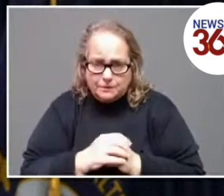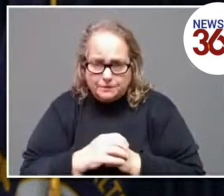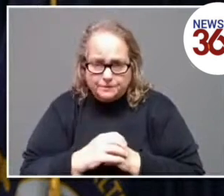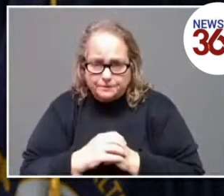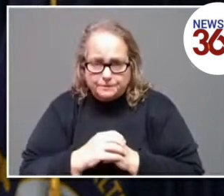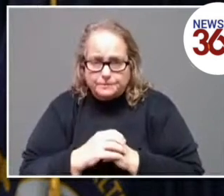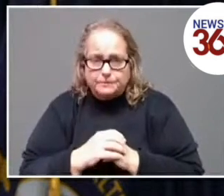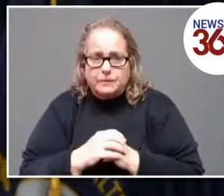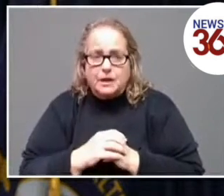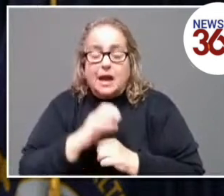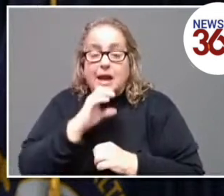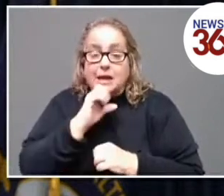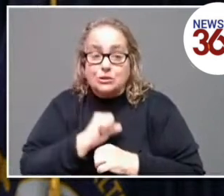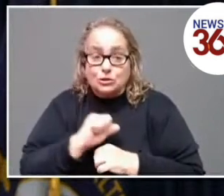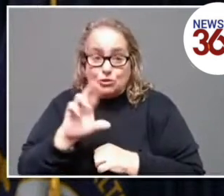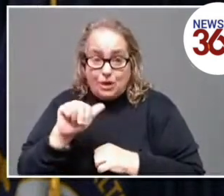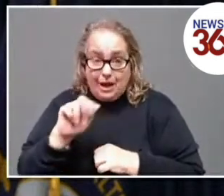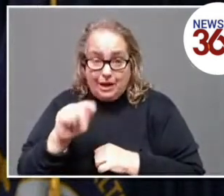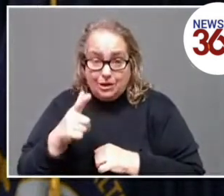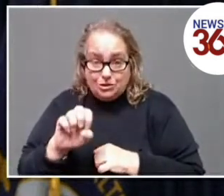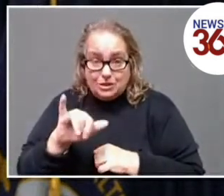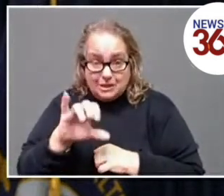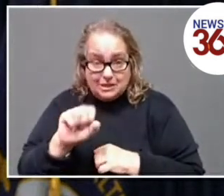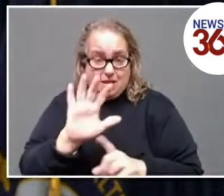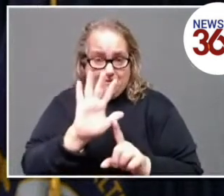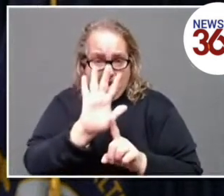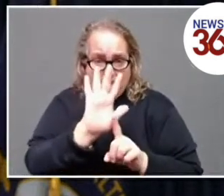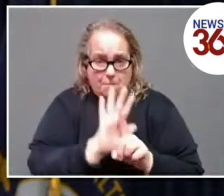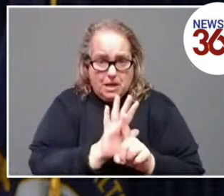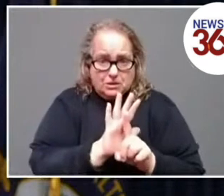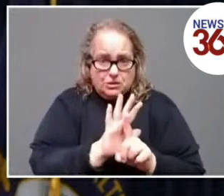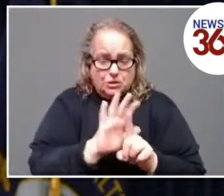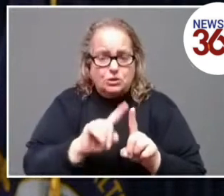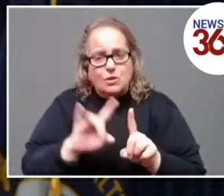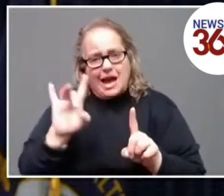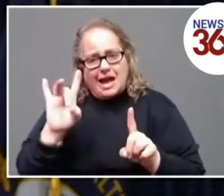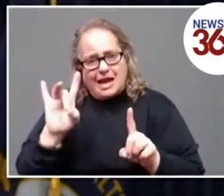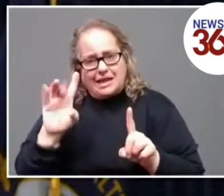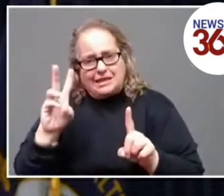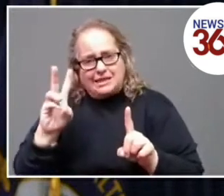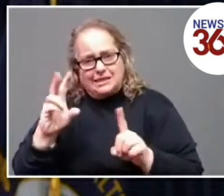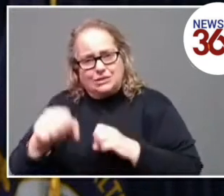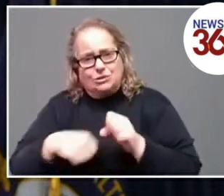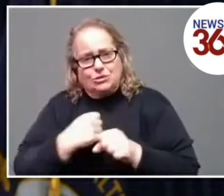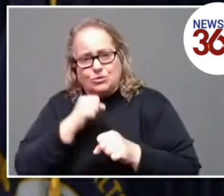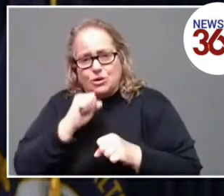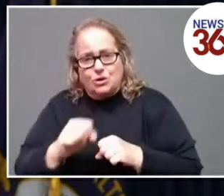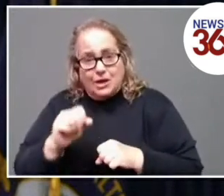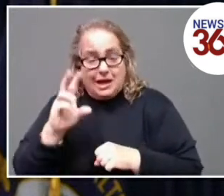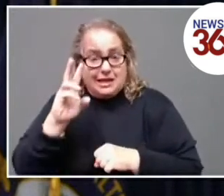the age range is 5 months to 86 years, and 6 are younger than 18.